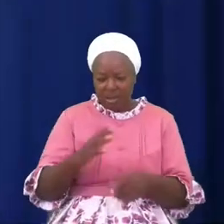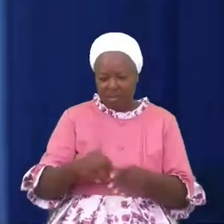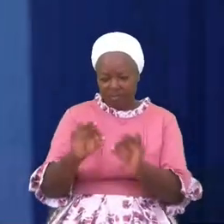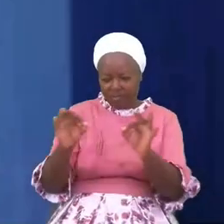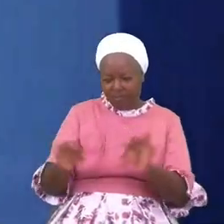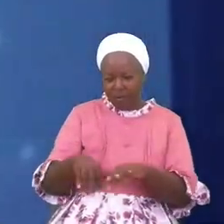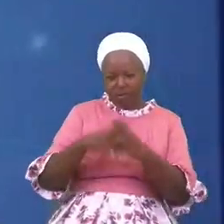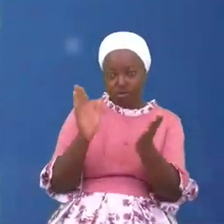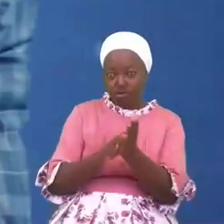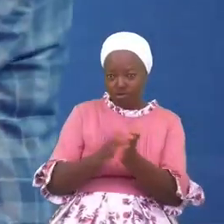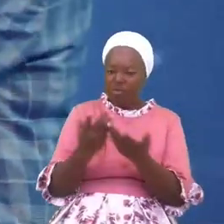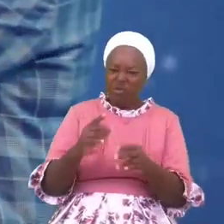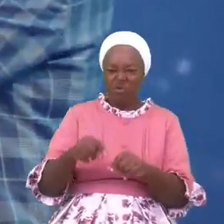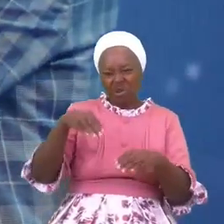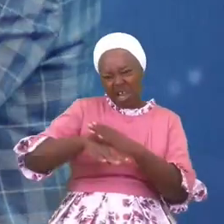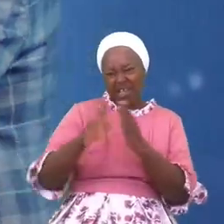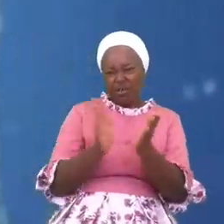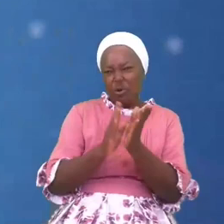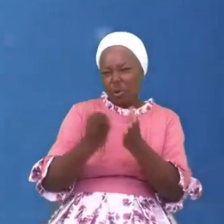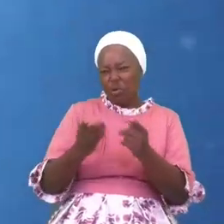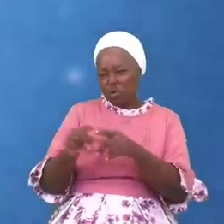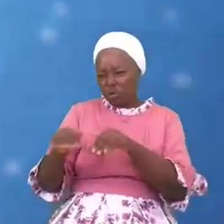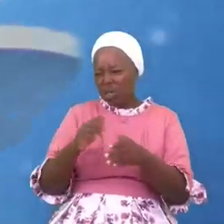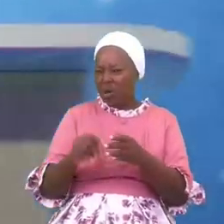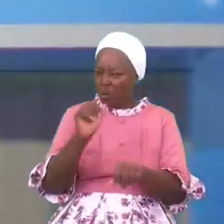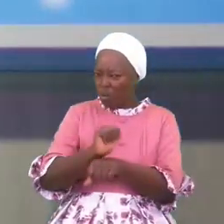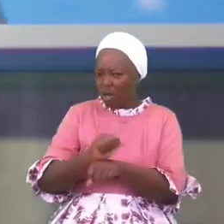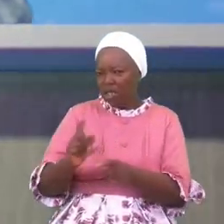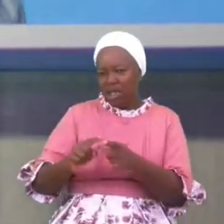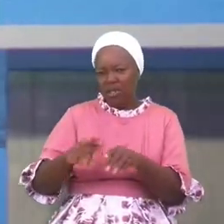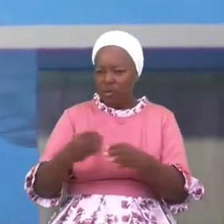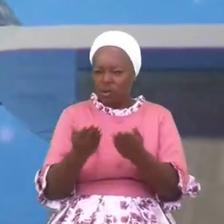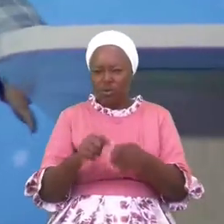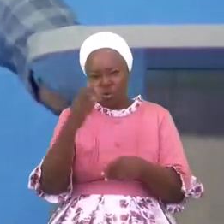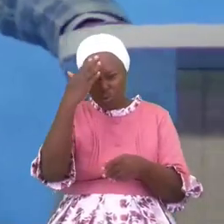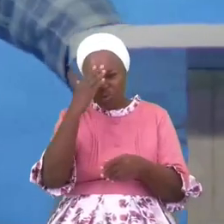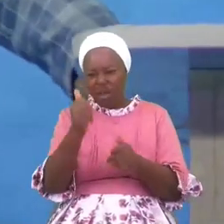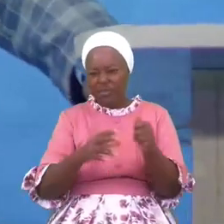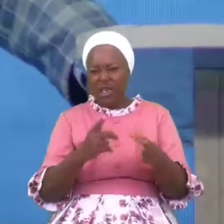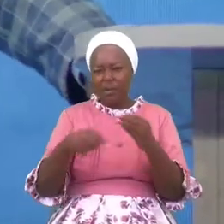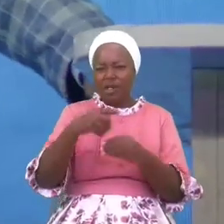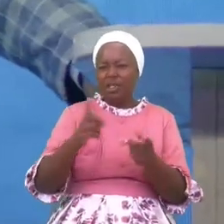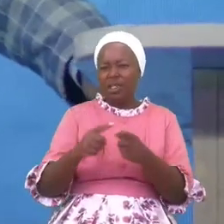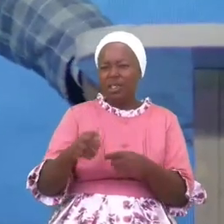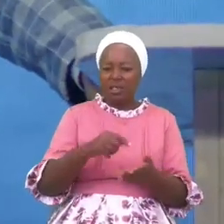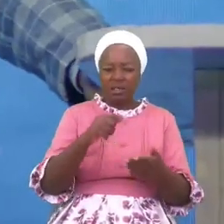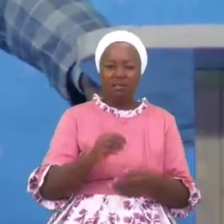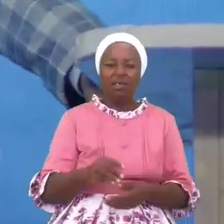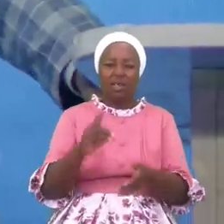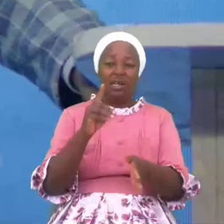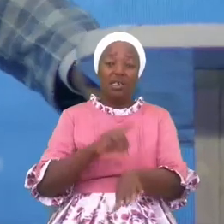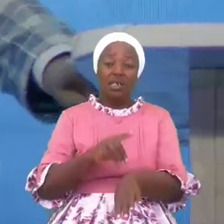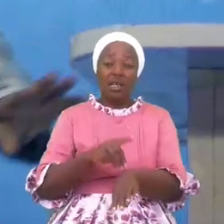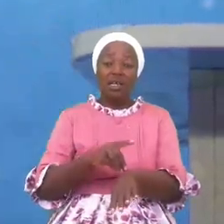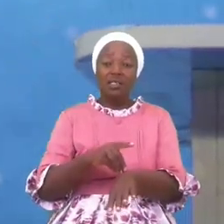want to keep some profile, they want to keep some record about you. They say date of birth, and then you remember, and that one you never